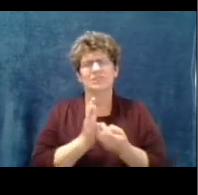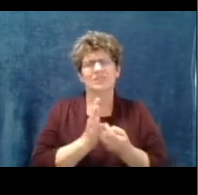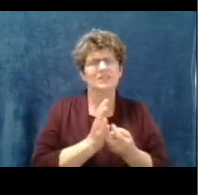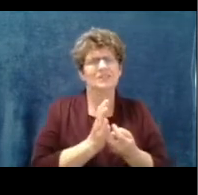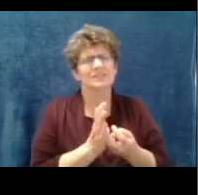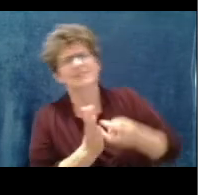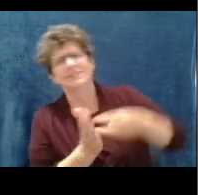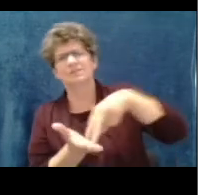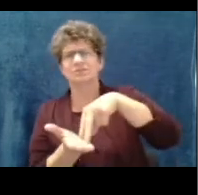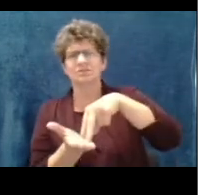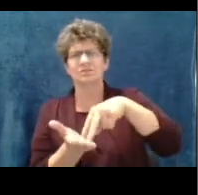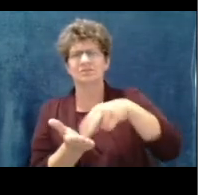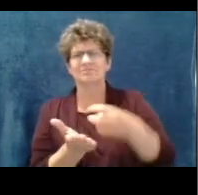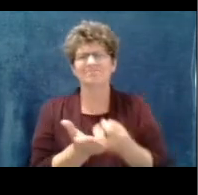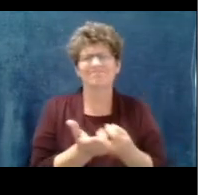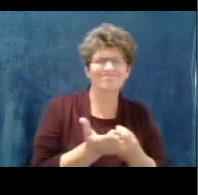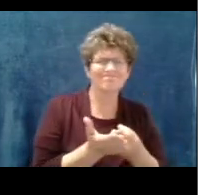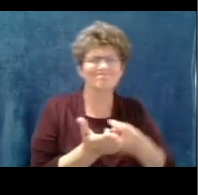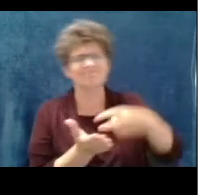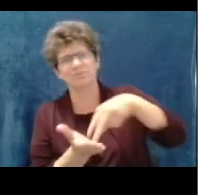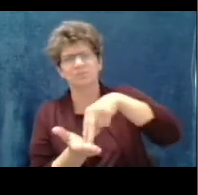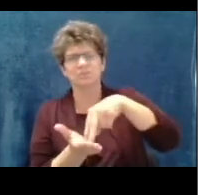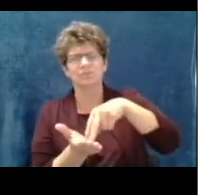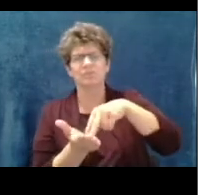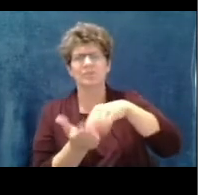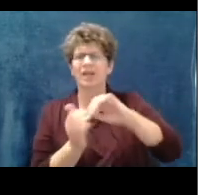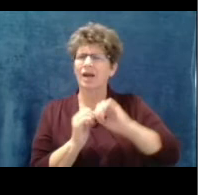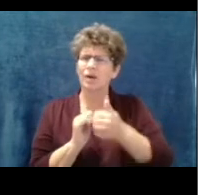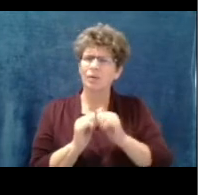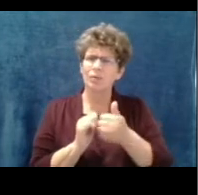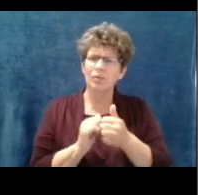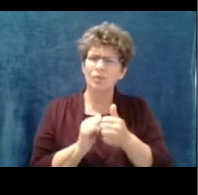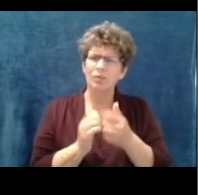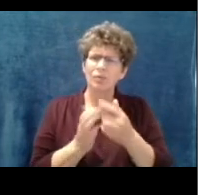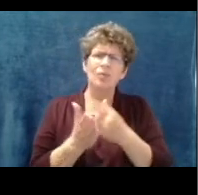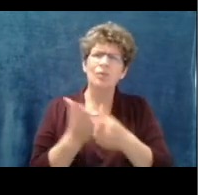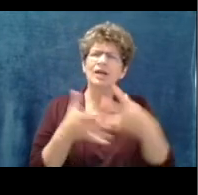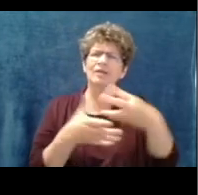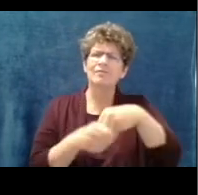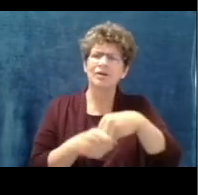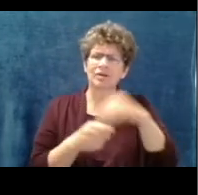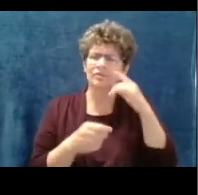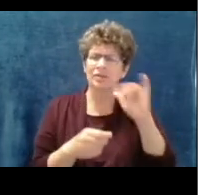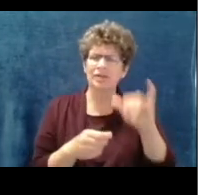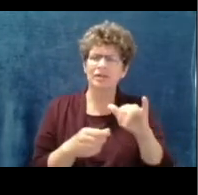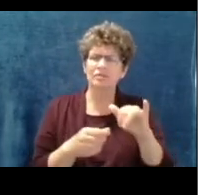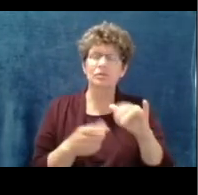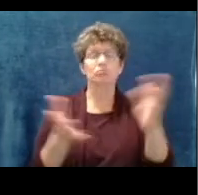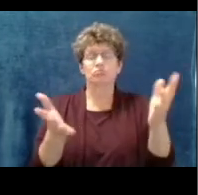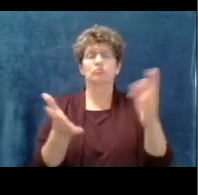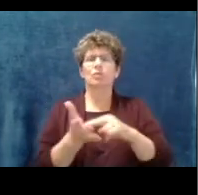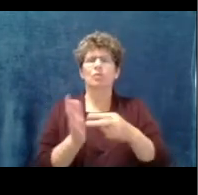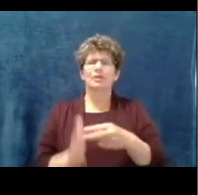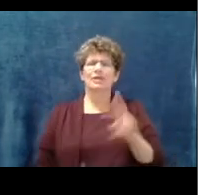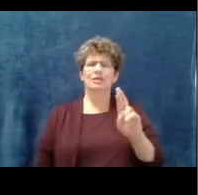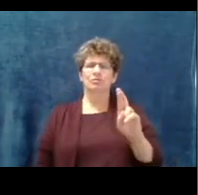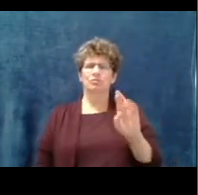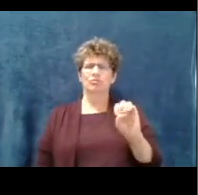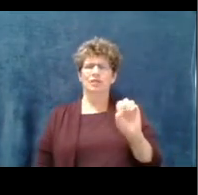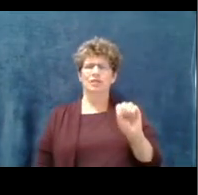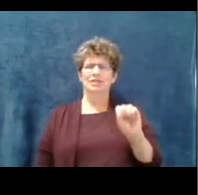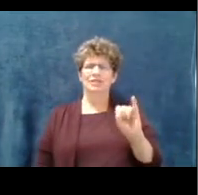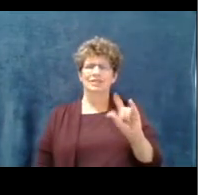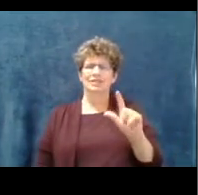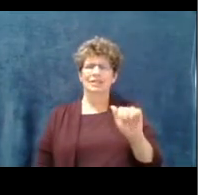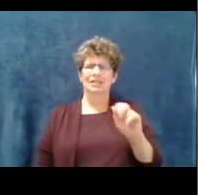that are involved in resiliency against those losses? What is resiliency anyways? Roughly